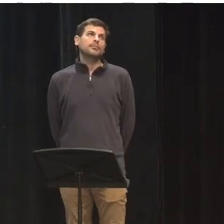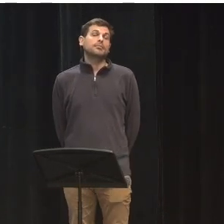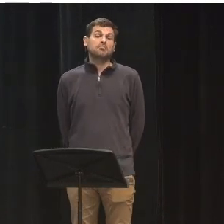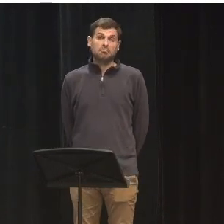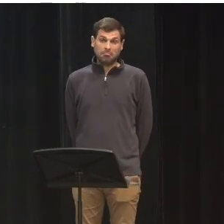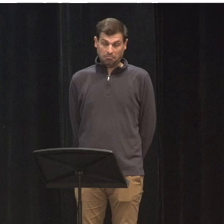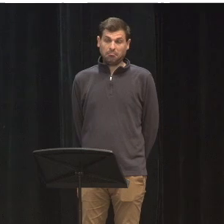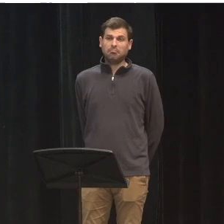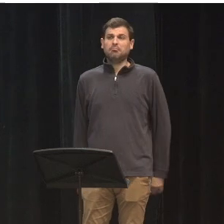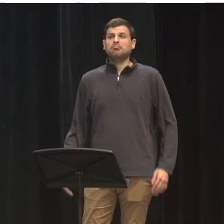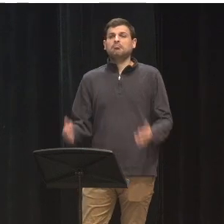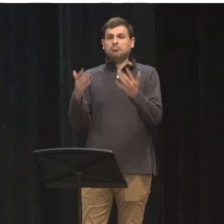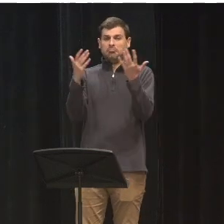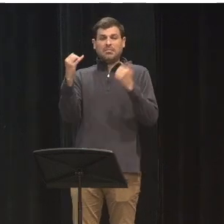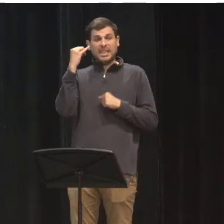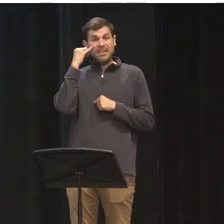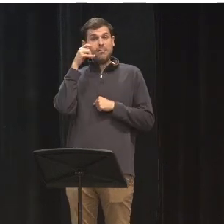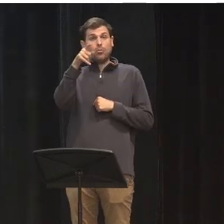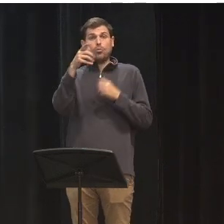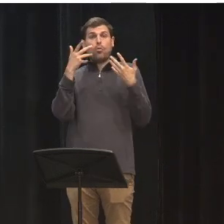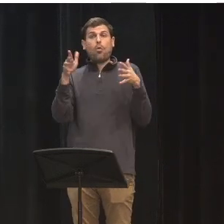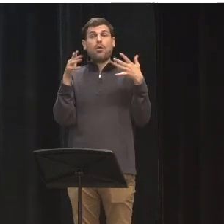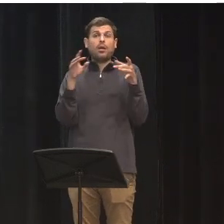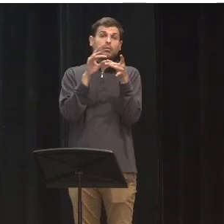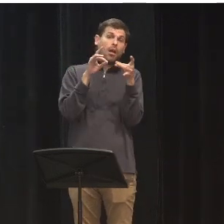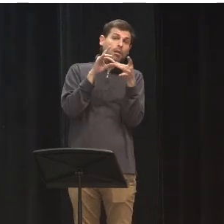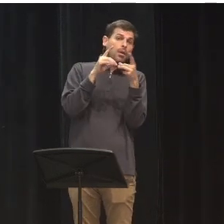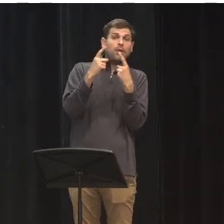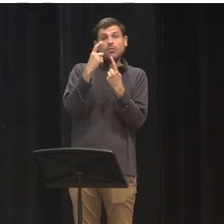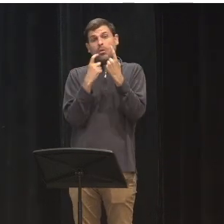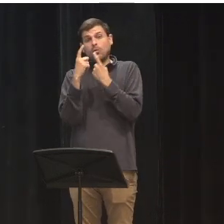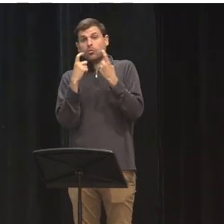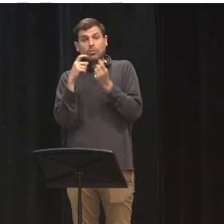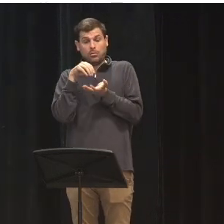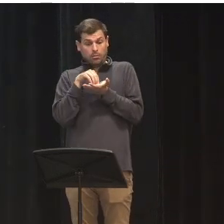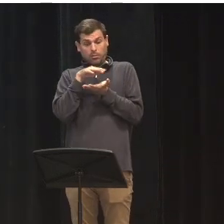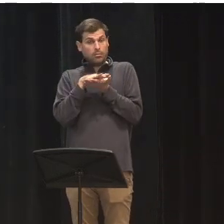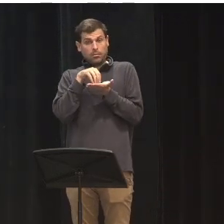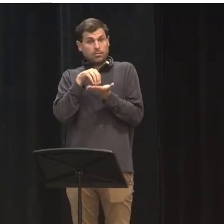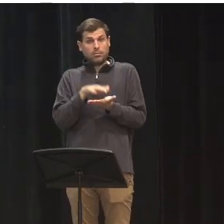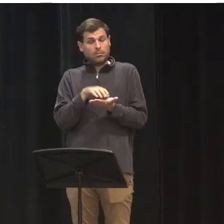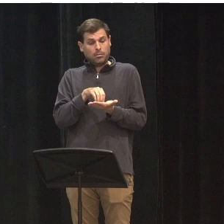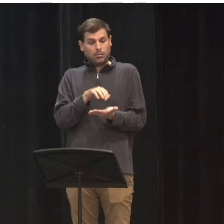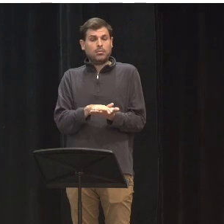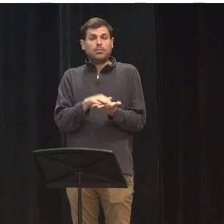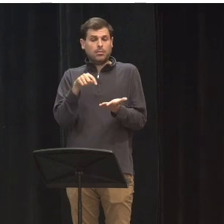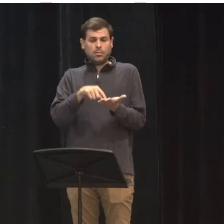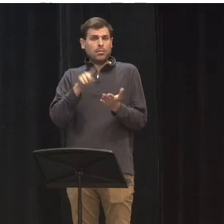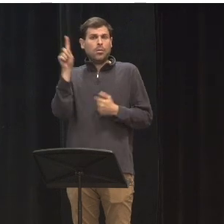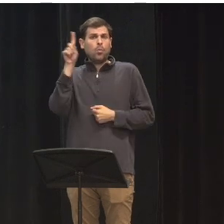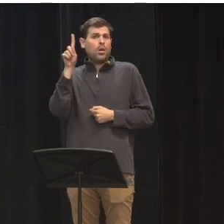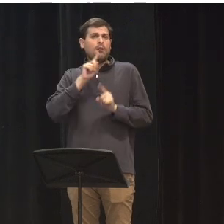For anyone who has provided comments or asked questions during tonight's public hearing, they will be addressed in